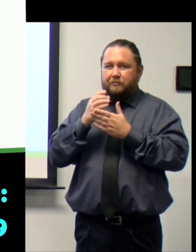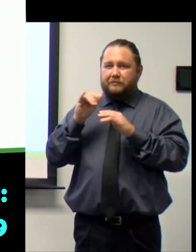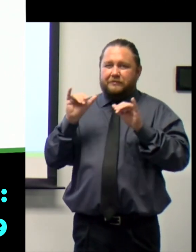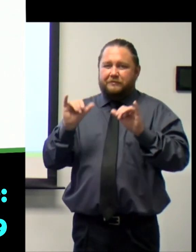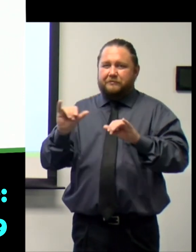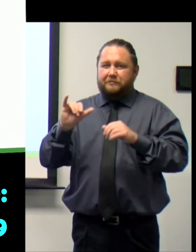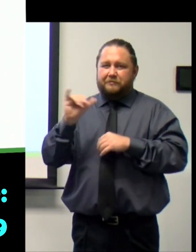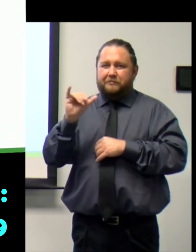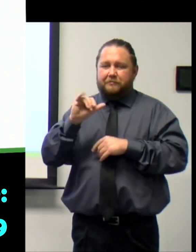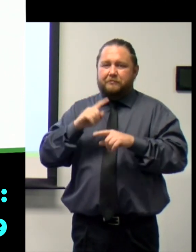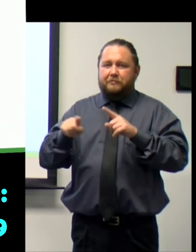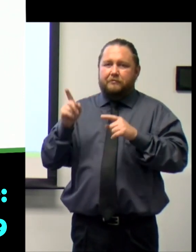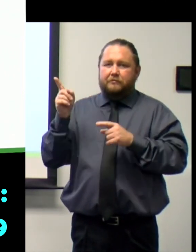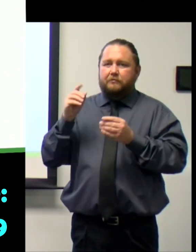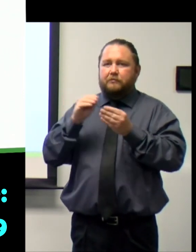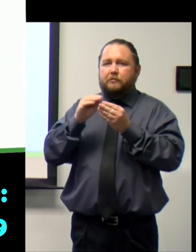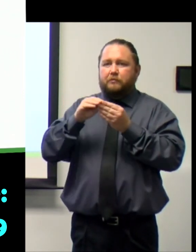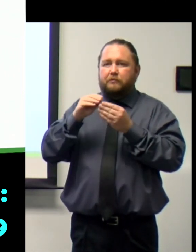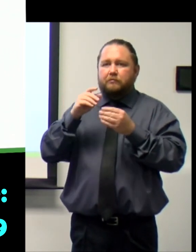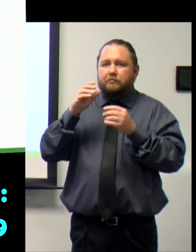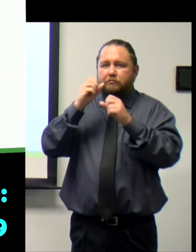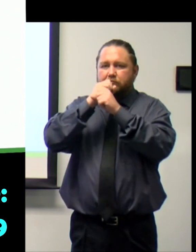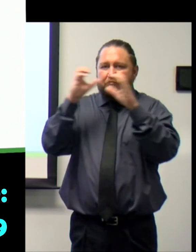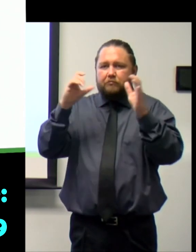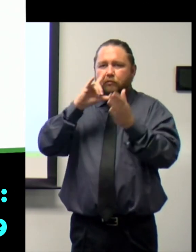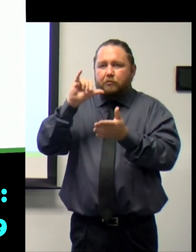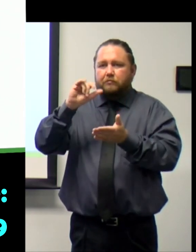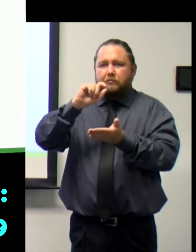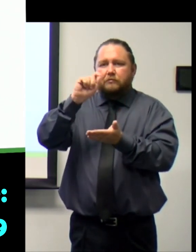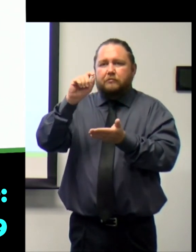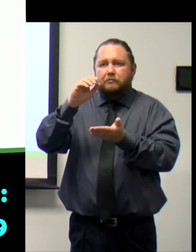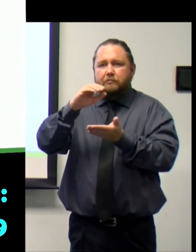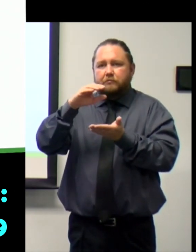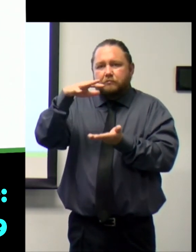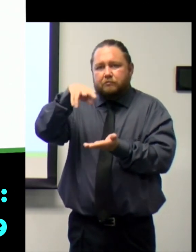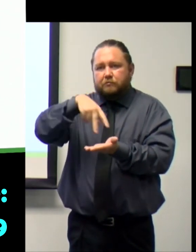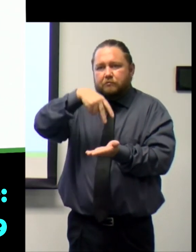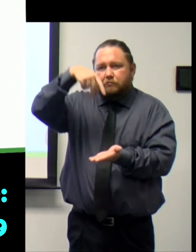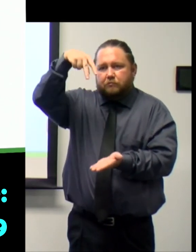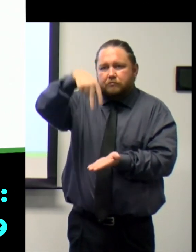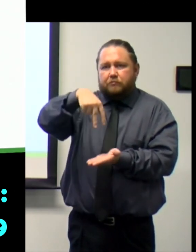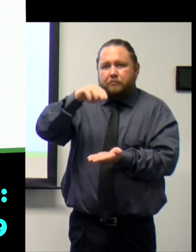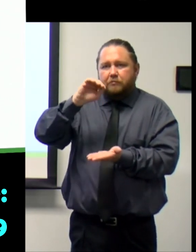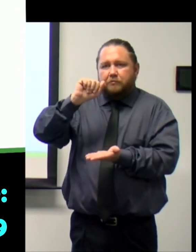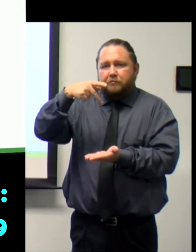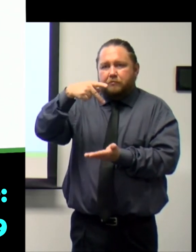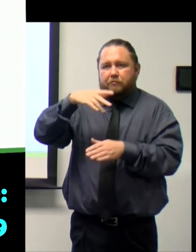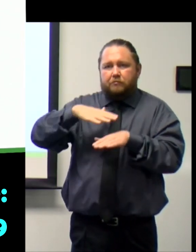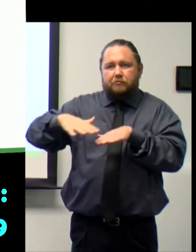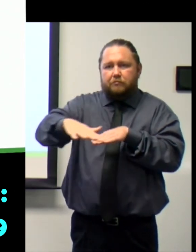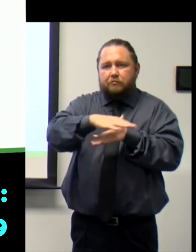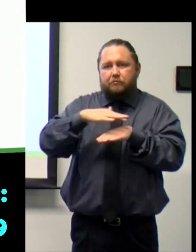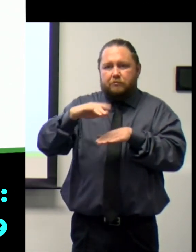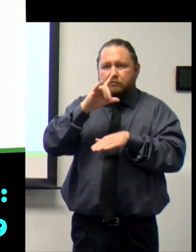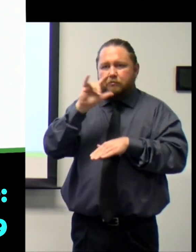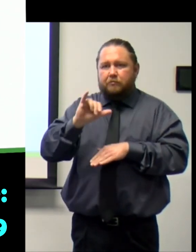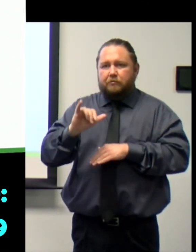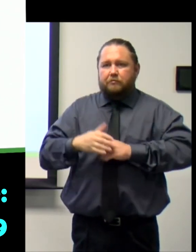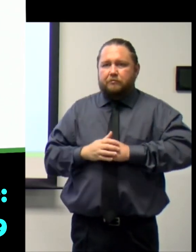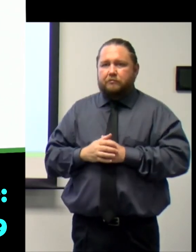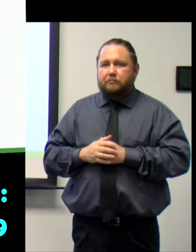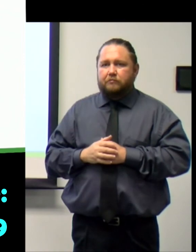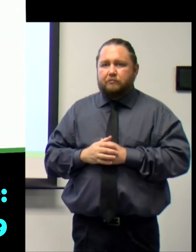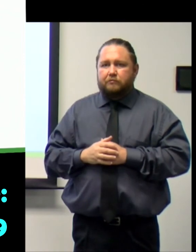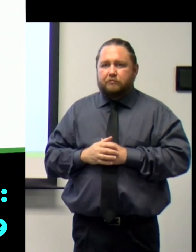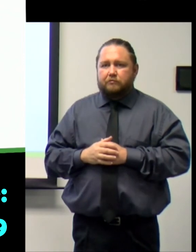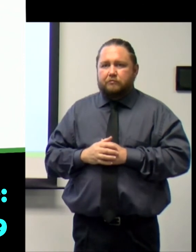the sense, and I suggest you go down and visit one of our restaurants. Again, be careful, wear your mask until you get seated, and then